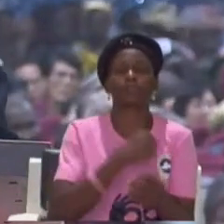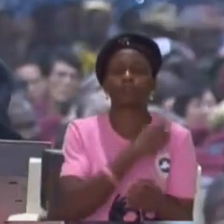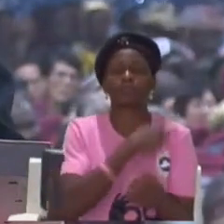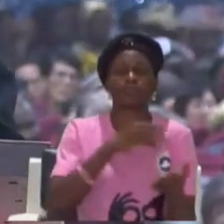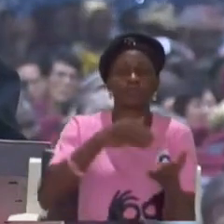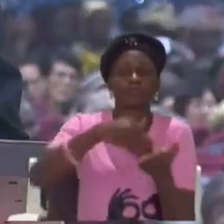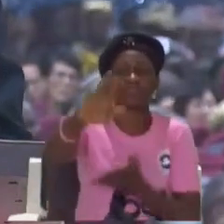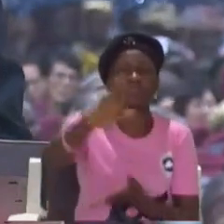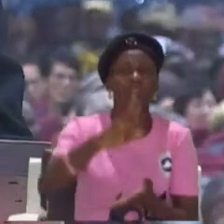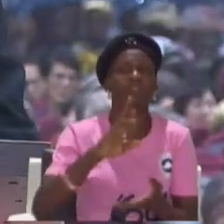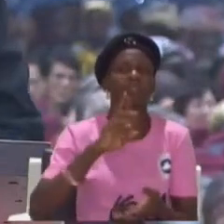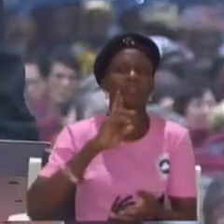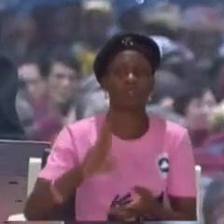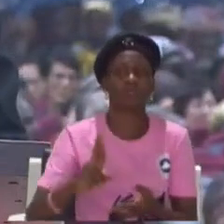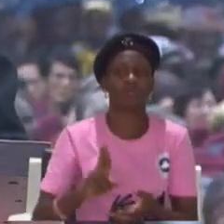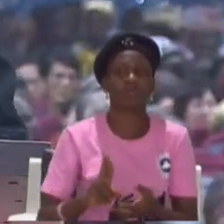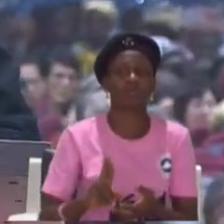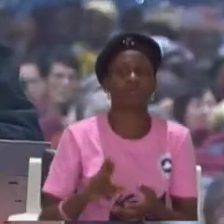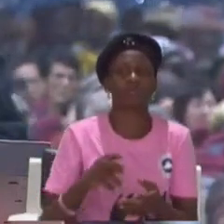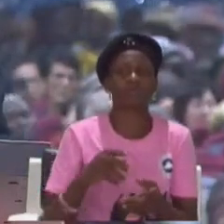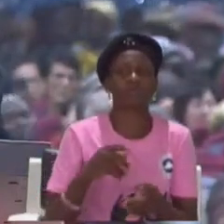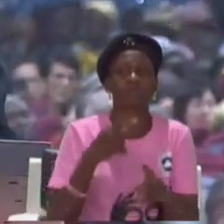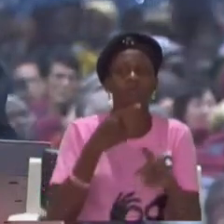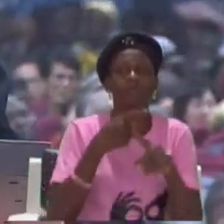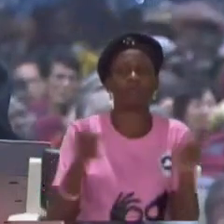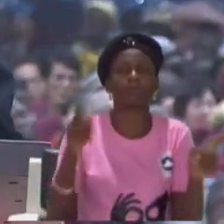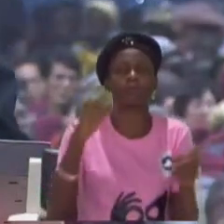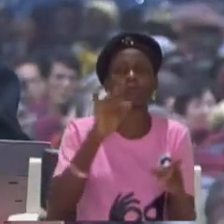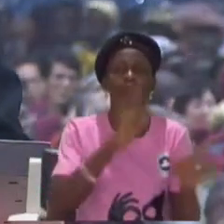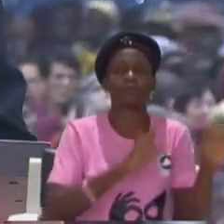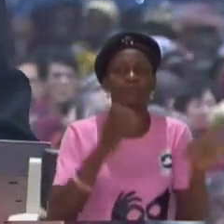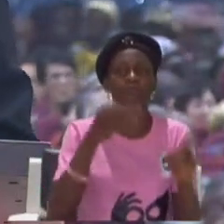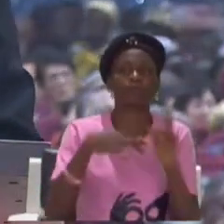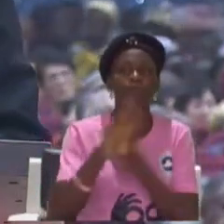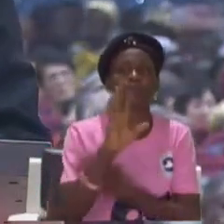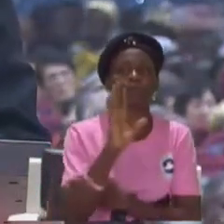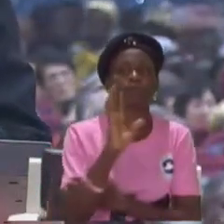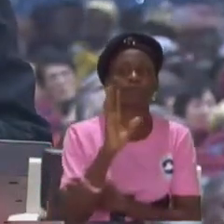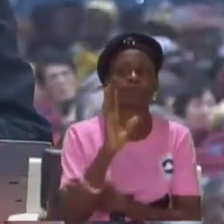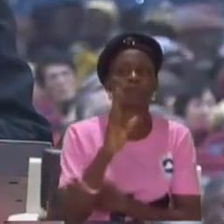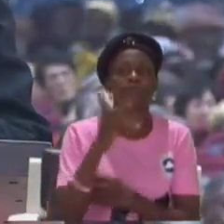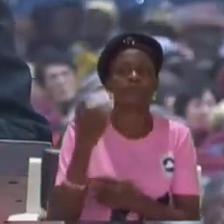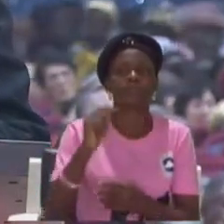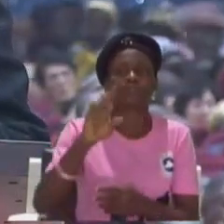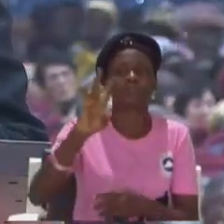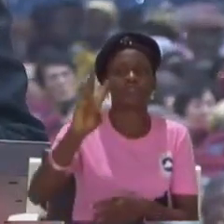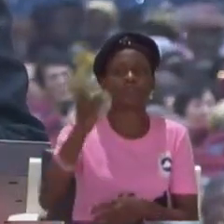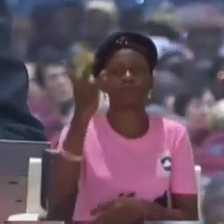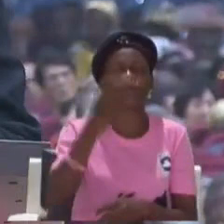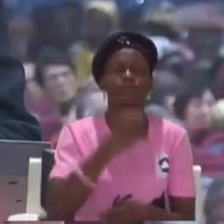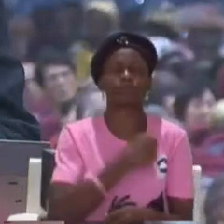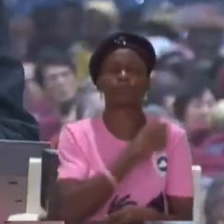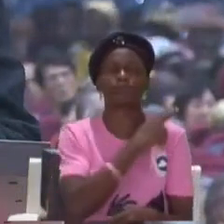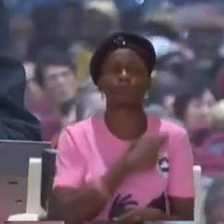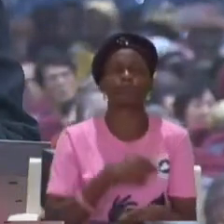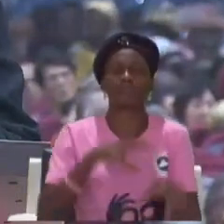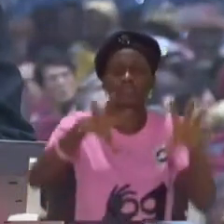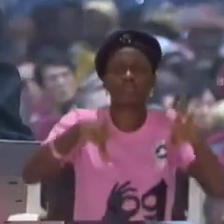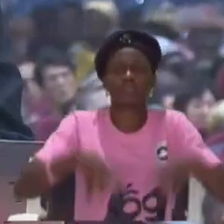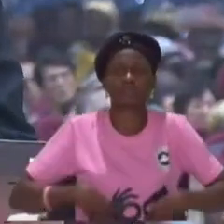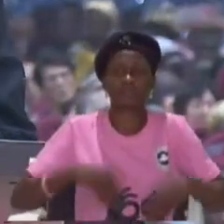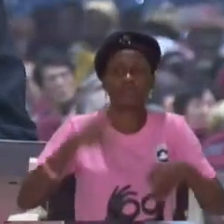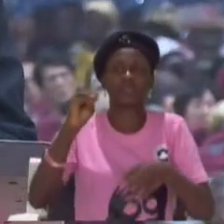her, but by the mercies of God, the 7th hospital accepted